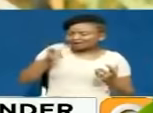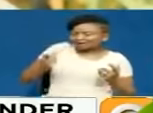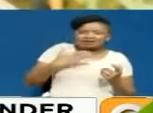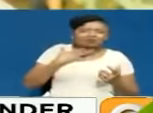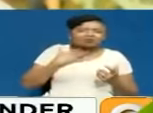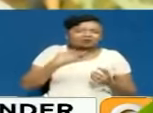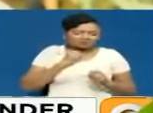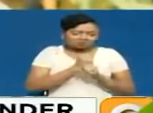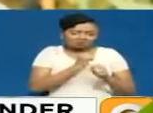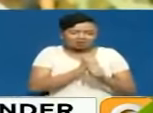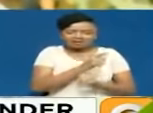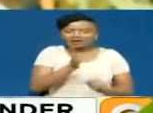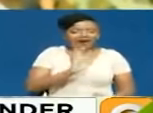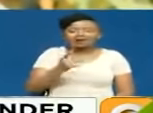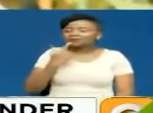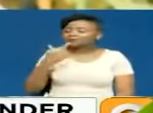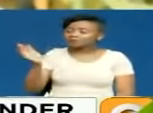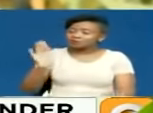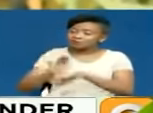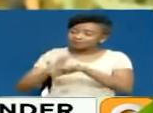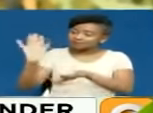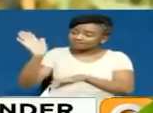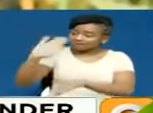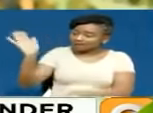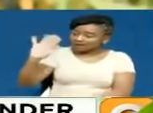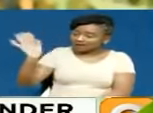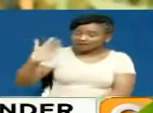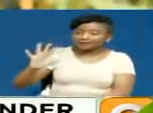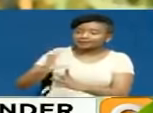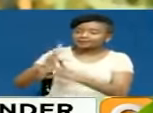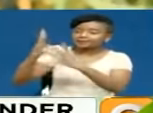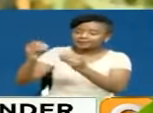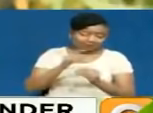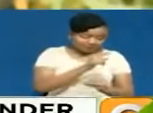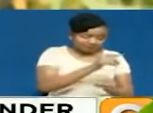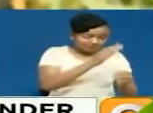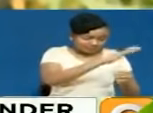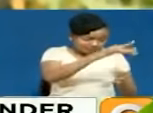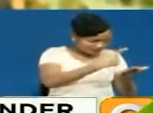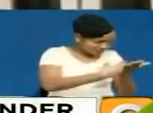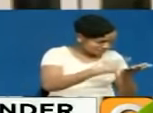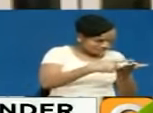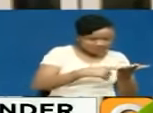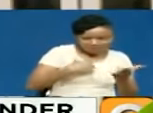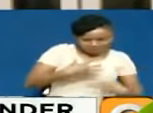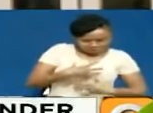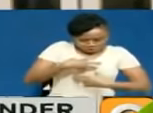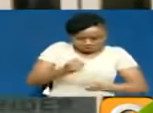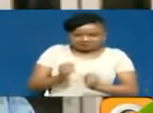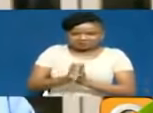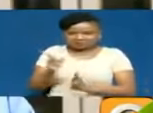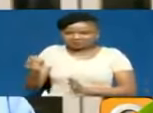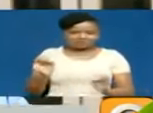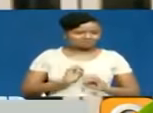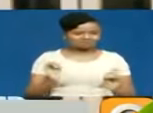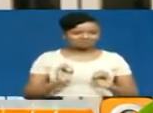want to go, we tell him kwaheri, and we pass a motion of no confidence in parliament. They know the answer to that.